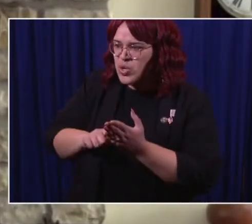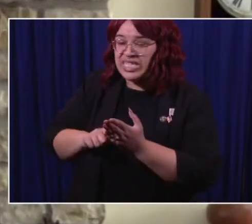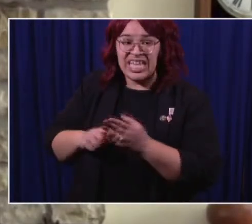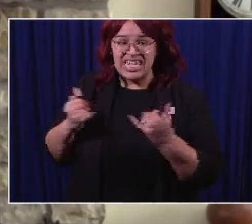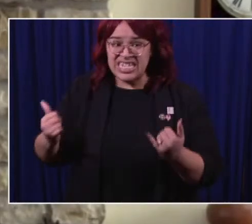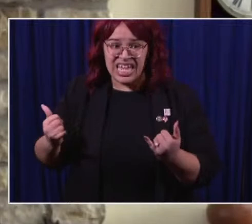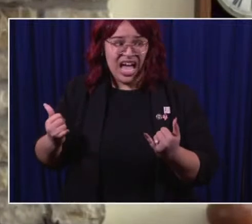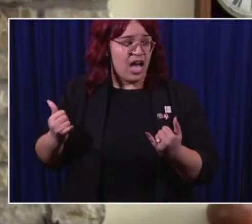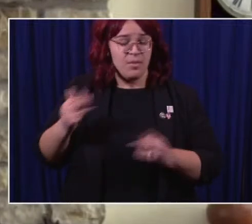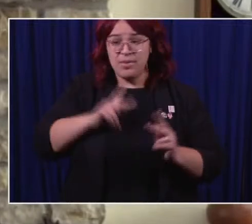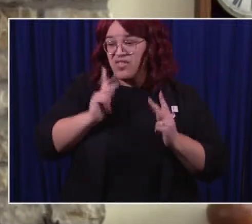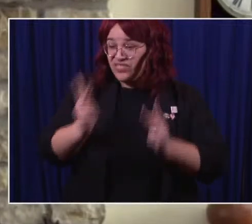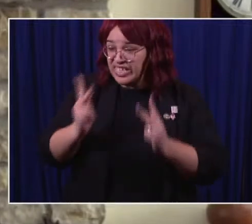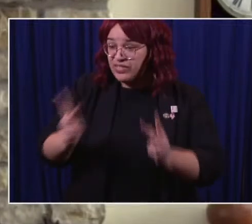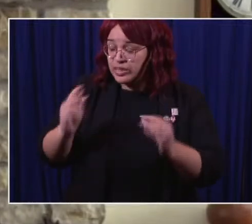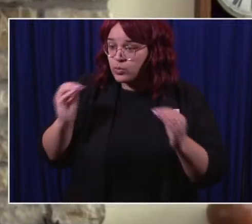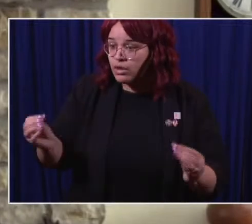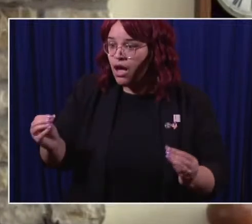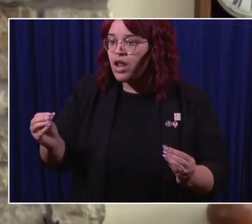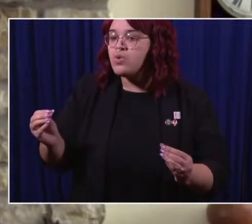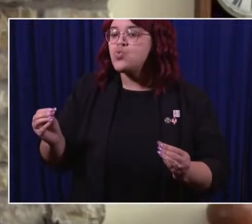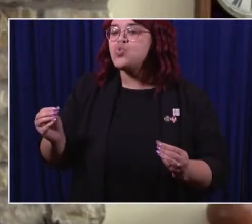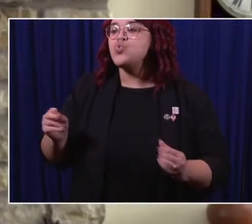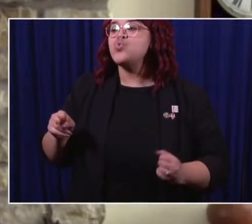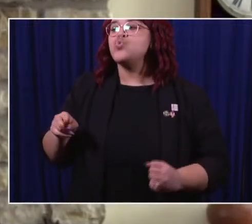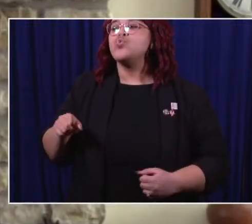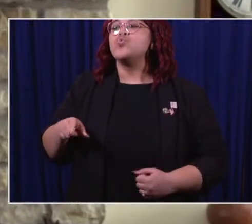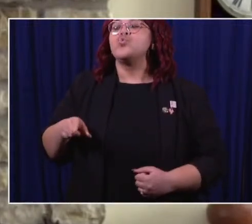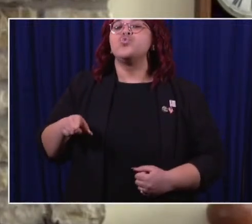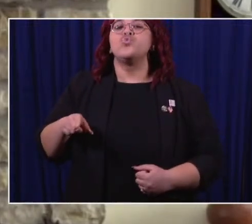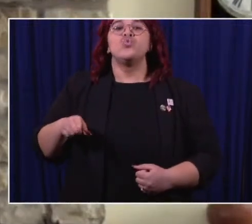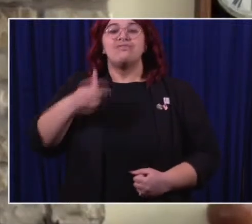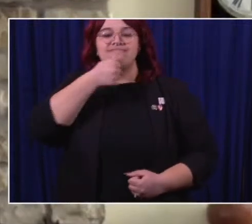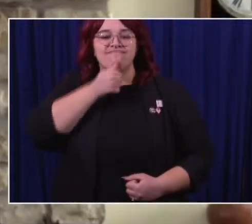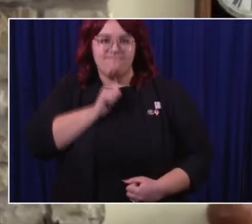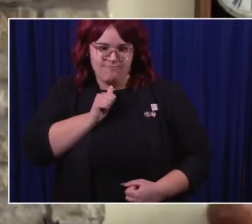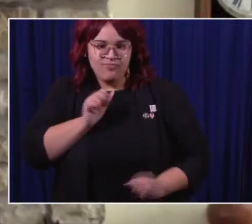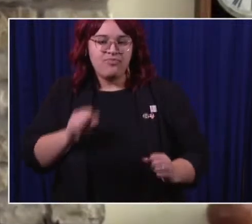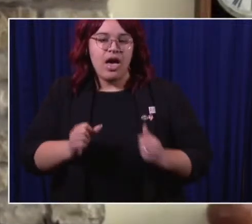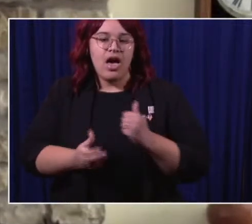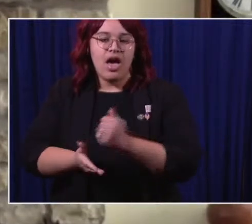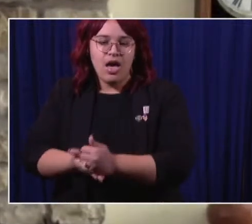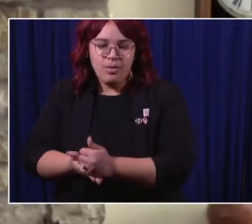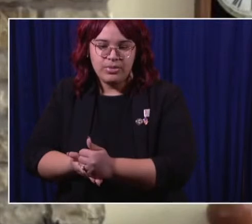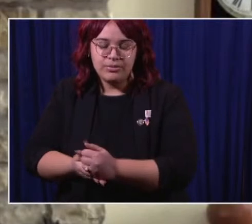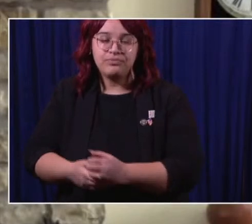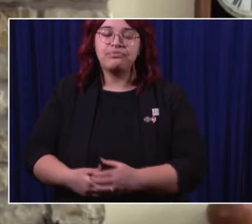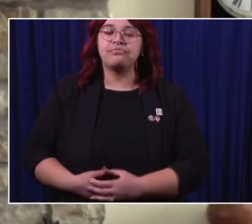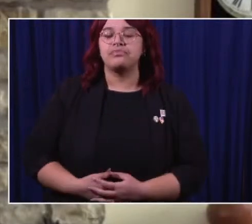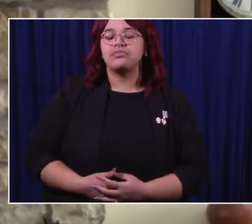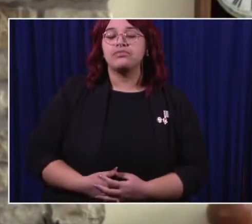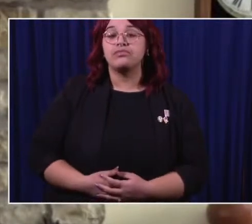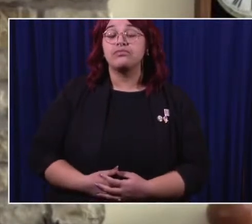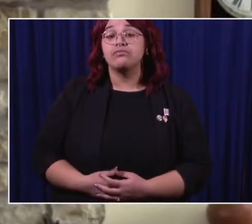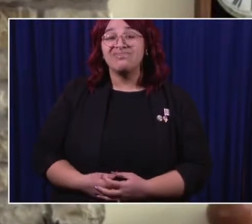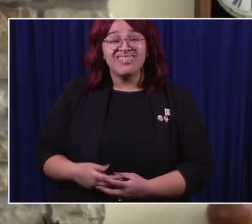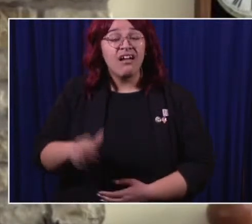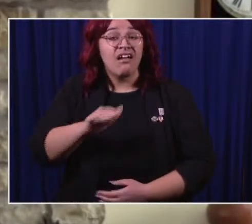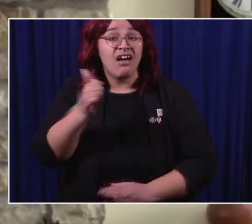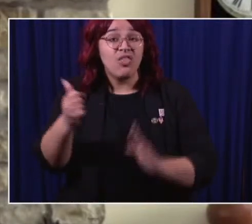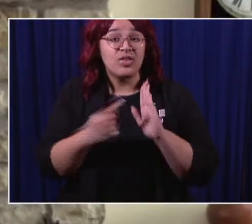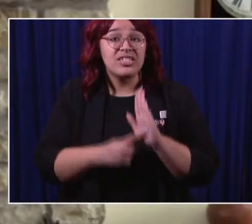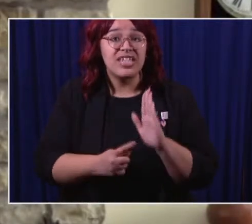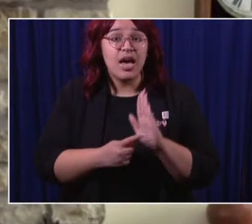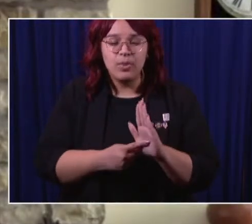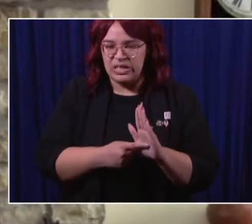ability. Another example, the resident is no longer responding to loved ones during virtual visits.